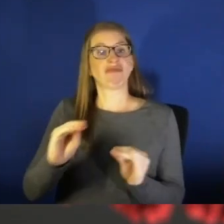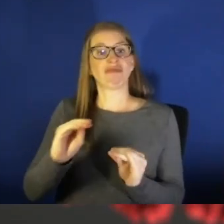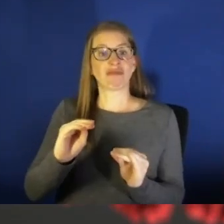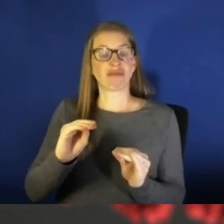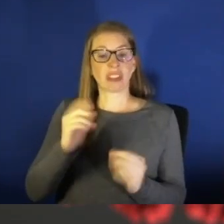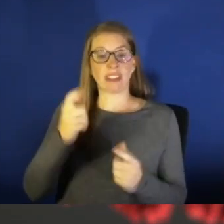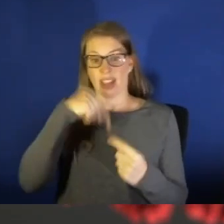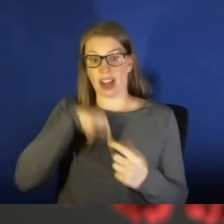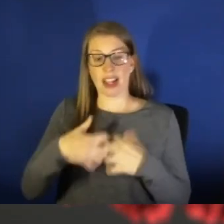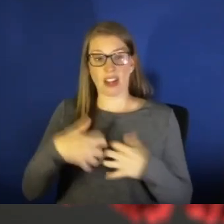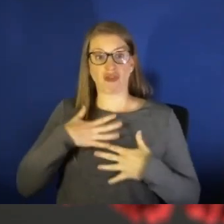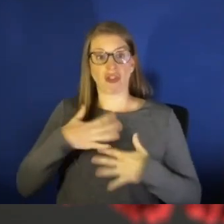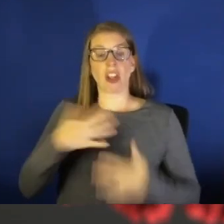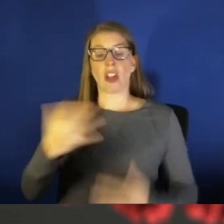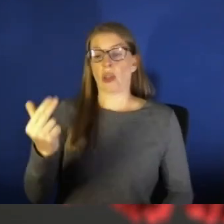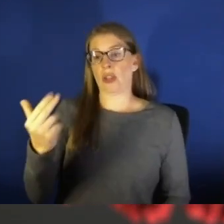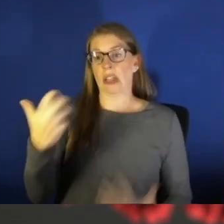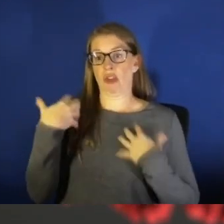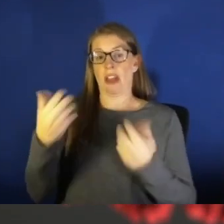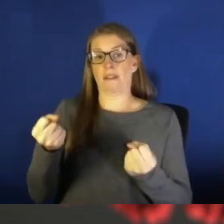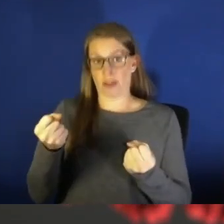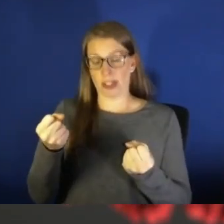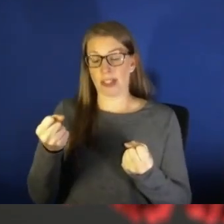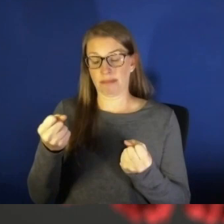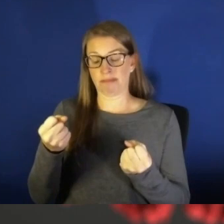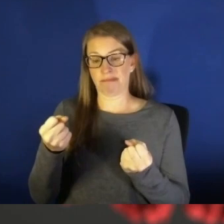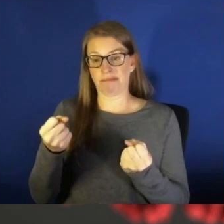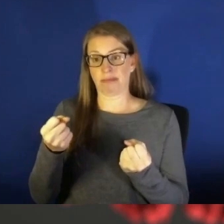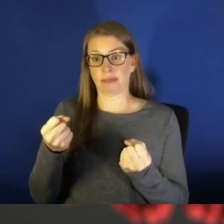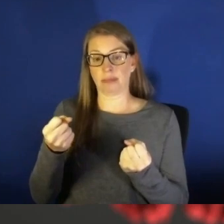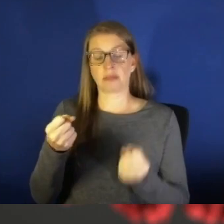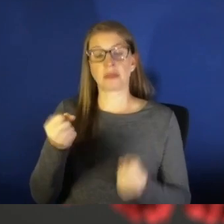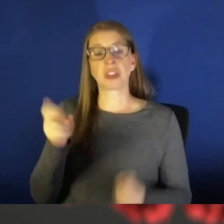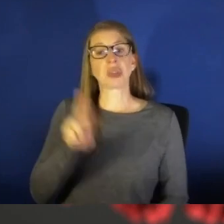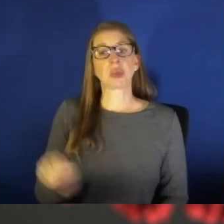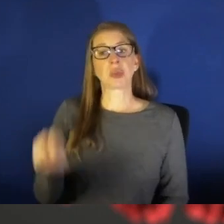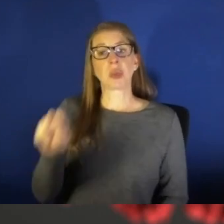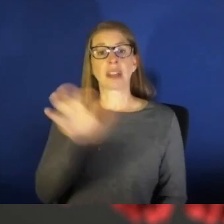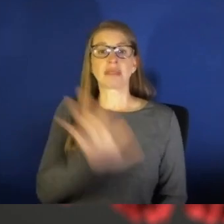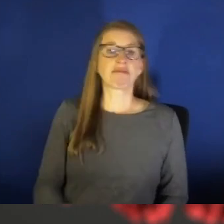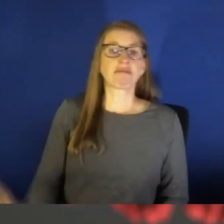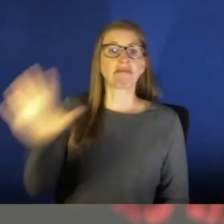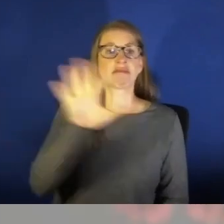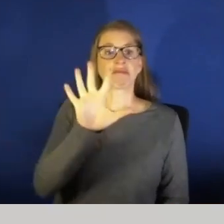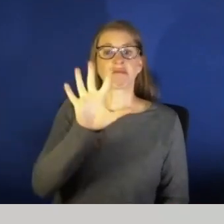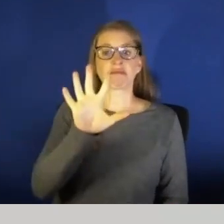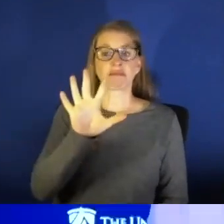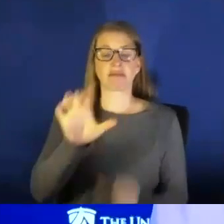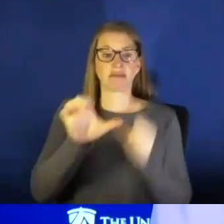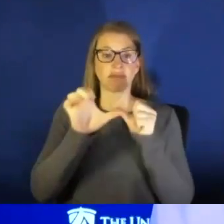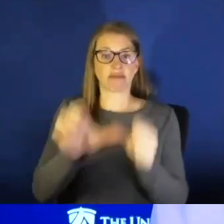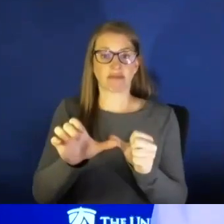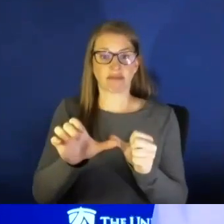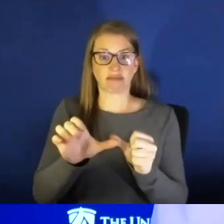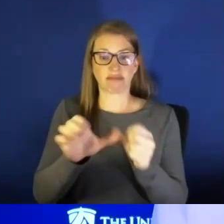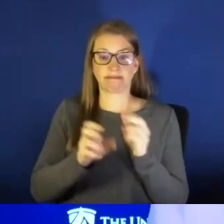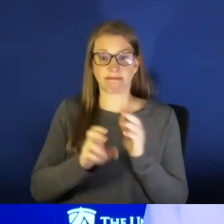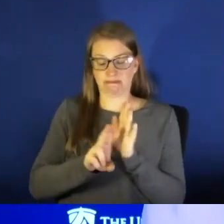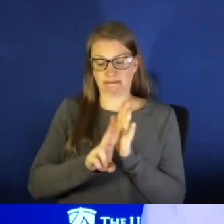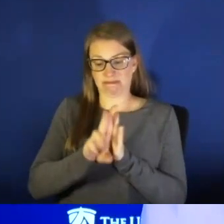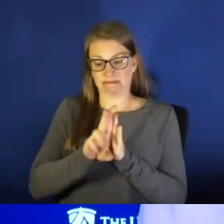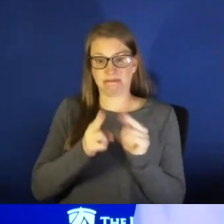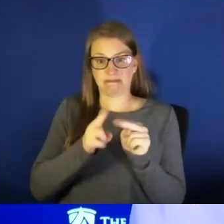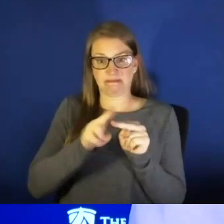recovery period. Again, overall, what we see in the United States as a whole is a continued slight increase in cases, although